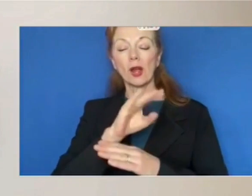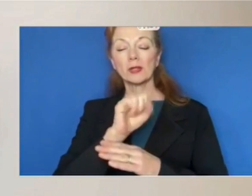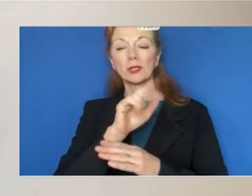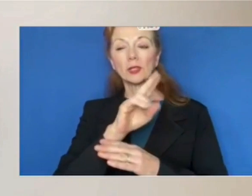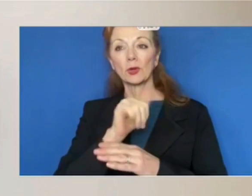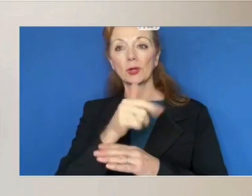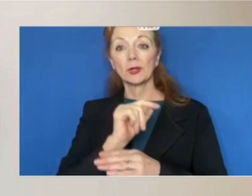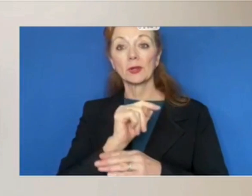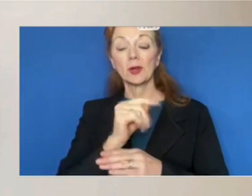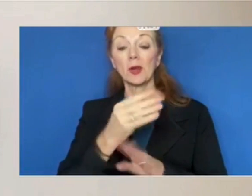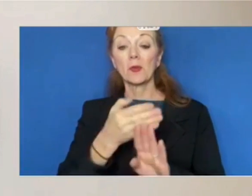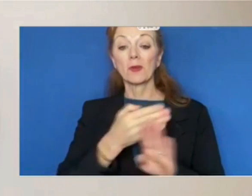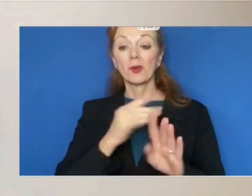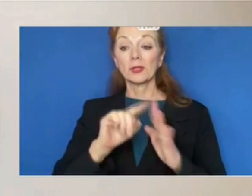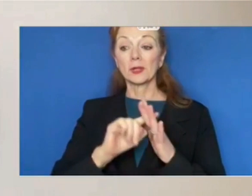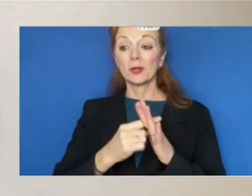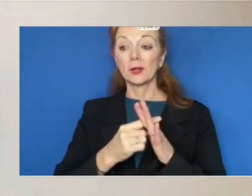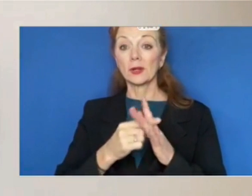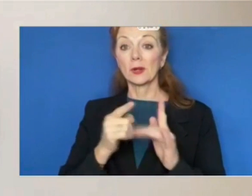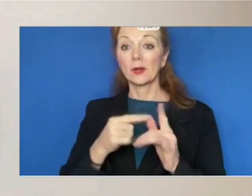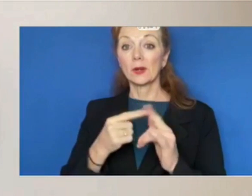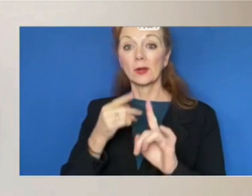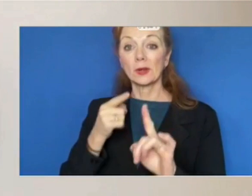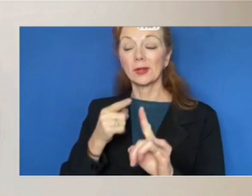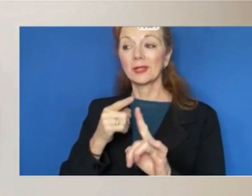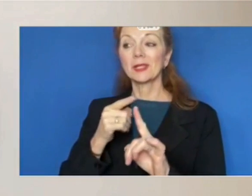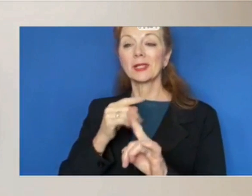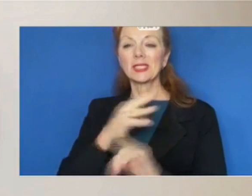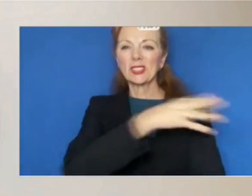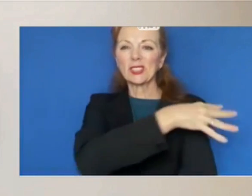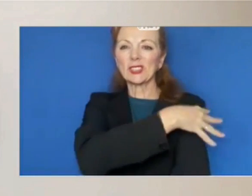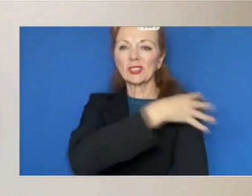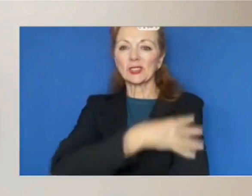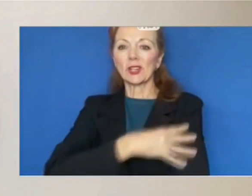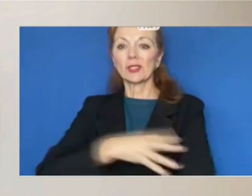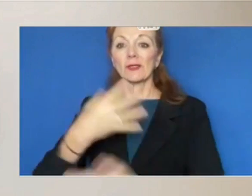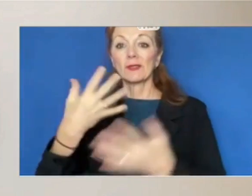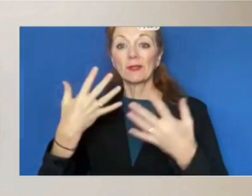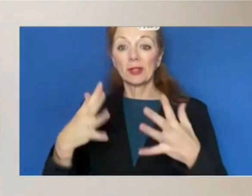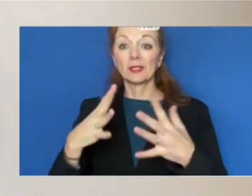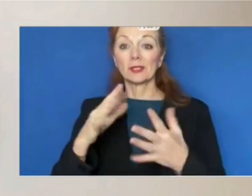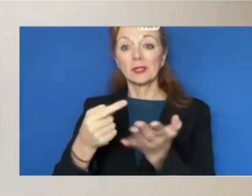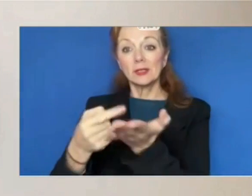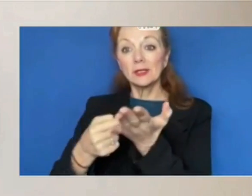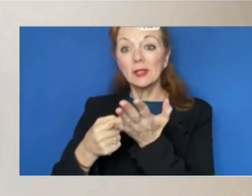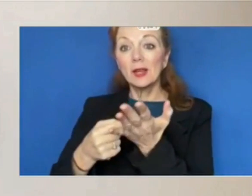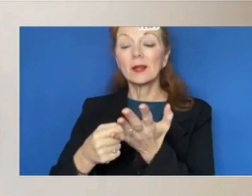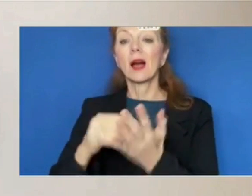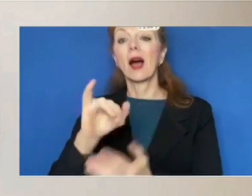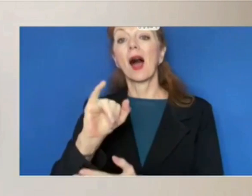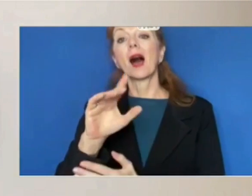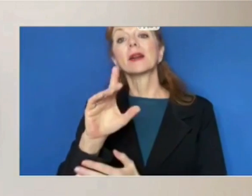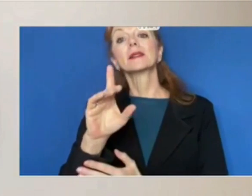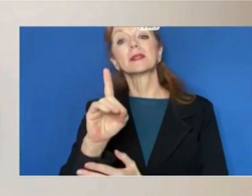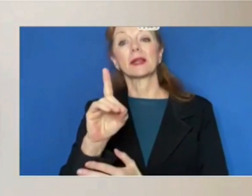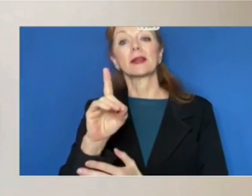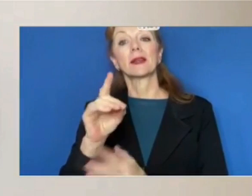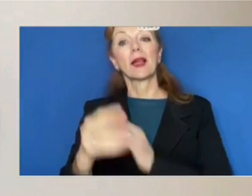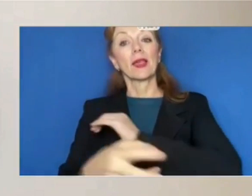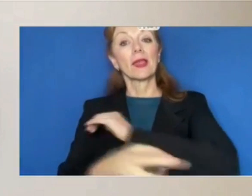out, Sergeant Green has already discussed the issues that we've seen related to identity theft and unemployment fraud and small